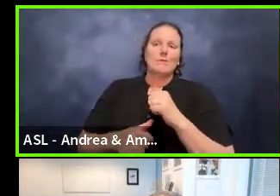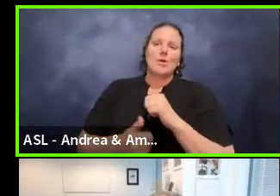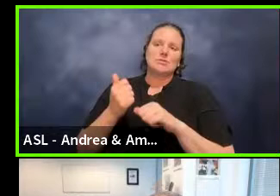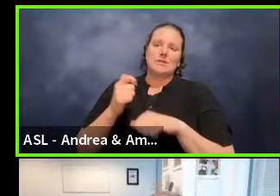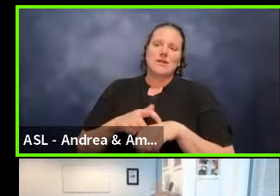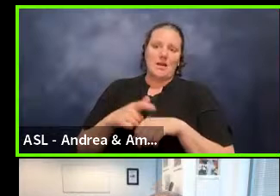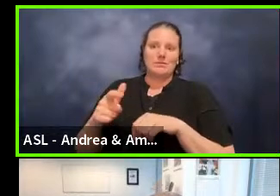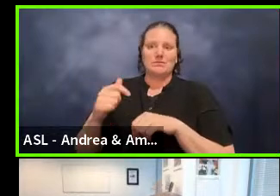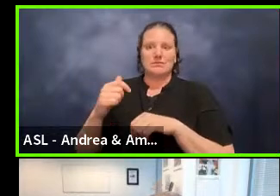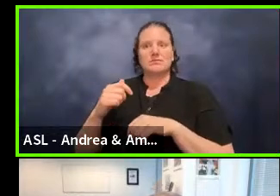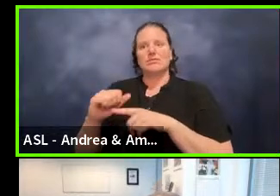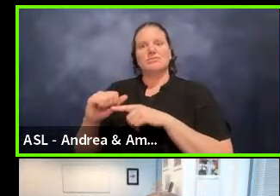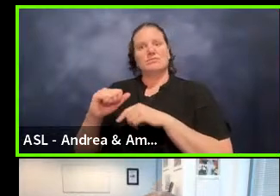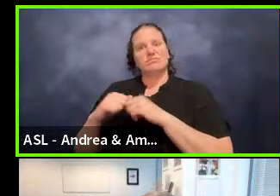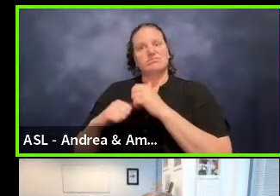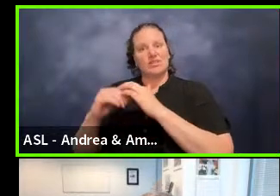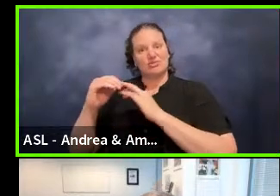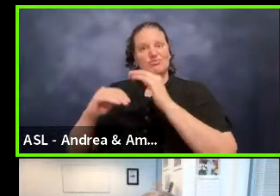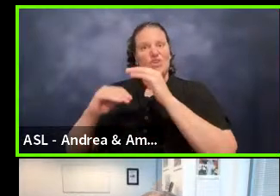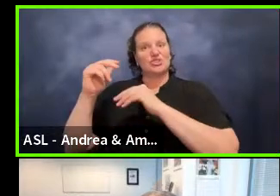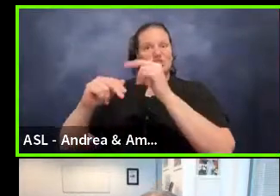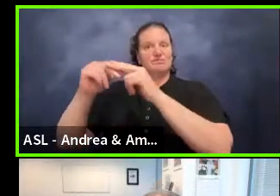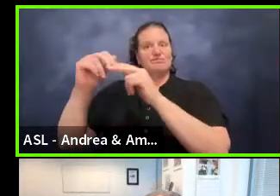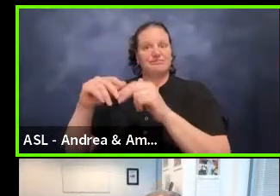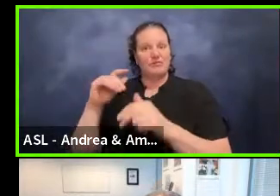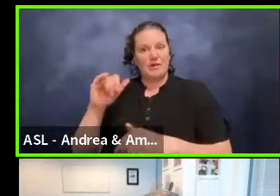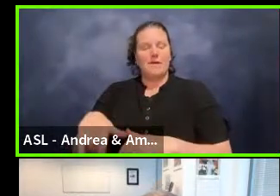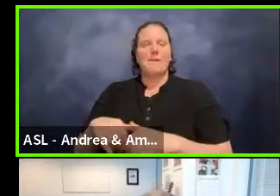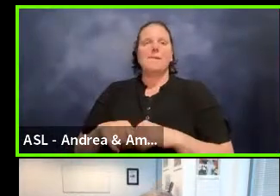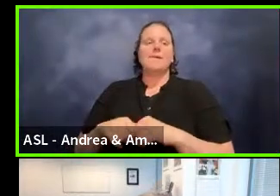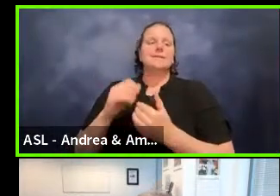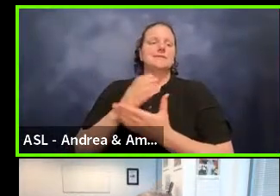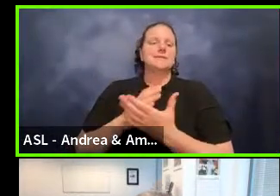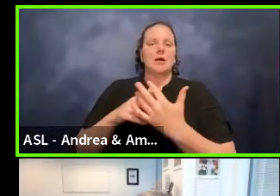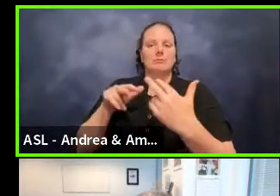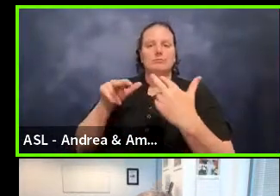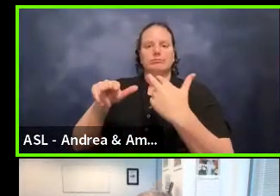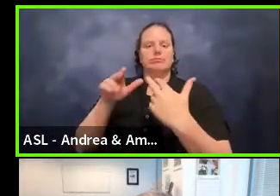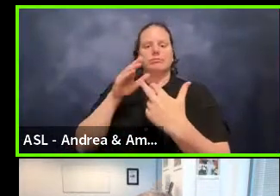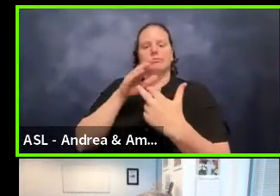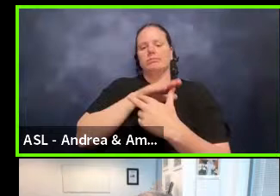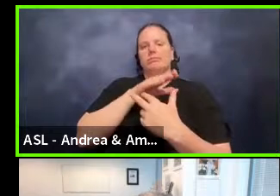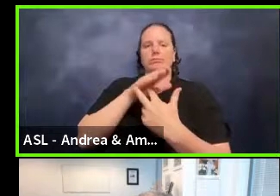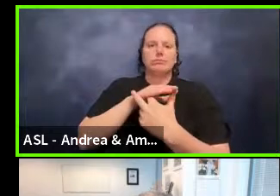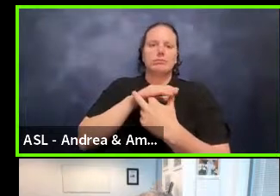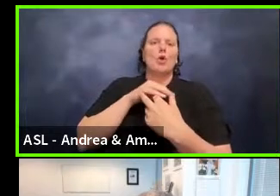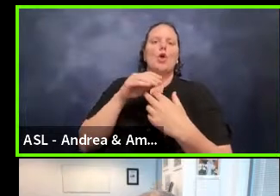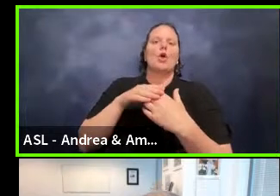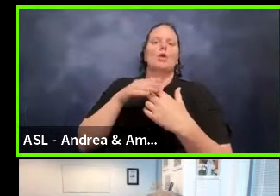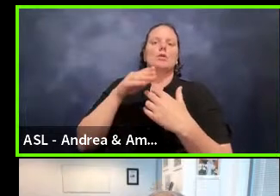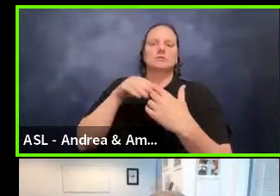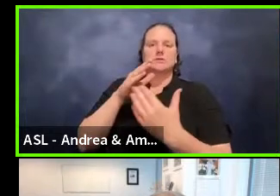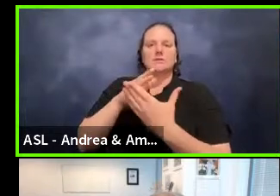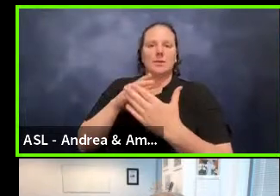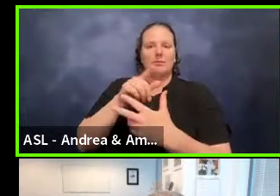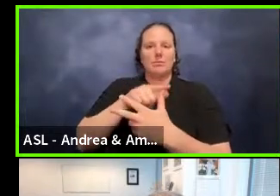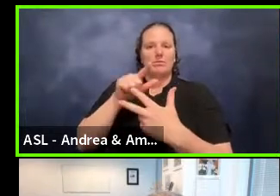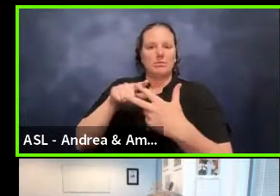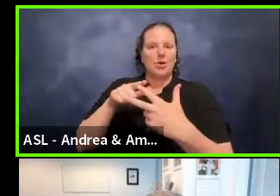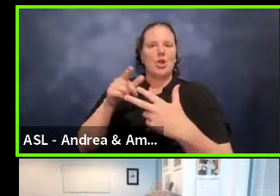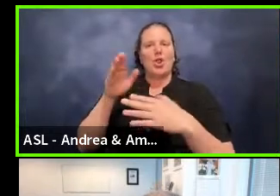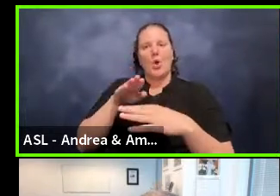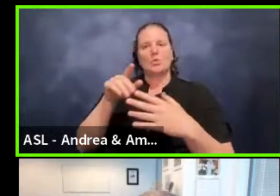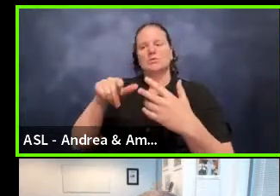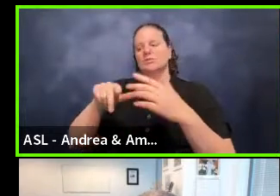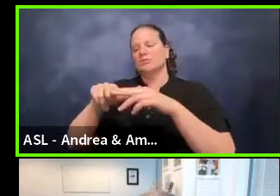We will at times have some lanes closed. We will be at times interrupting the bike